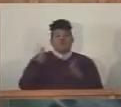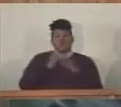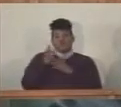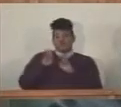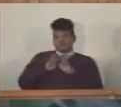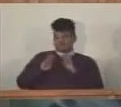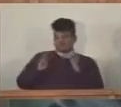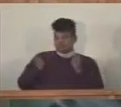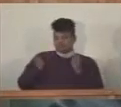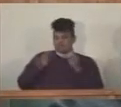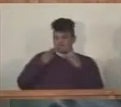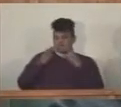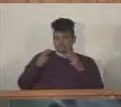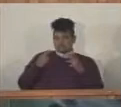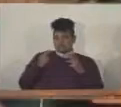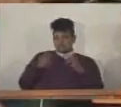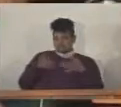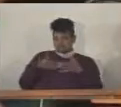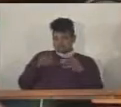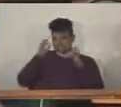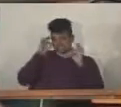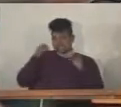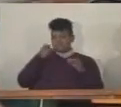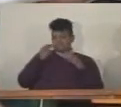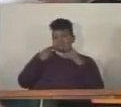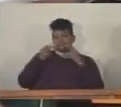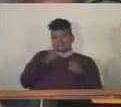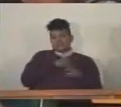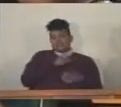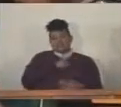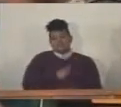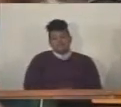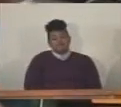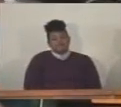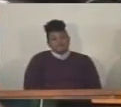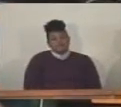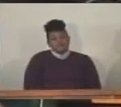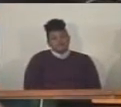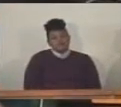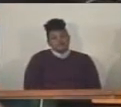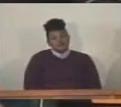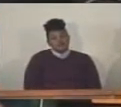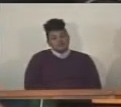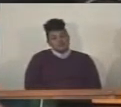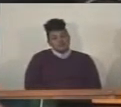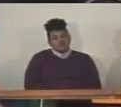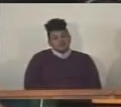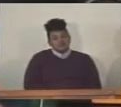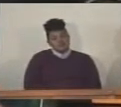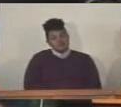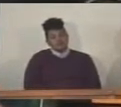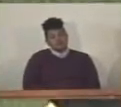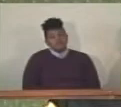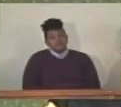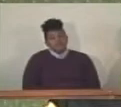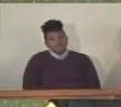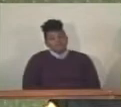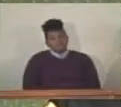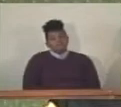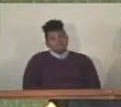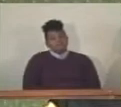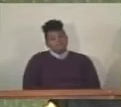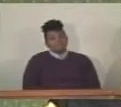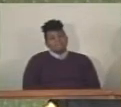I do support the initiative, although as somebody who has practiced in the criminal courts, I